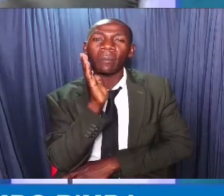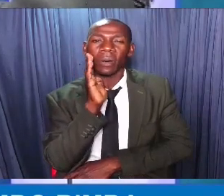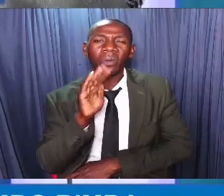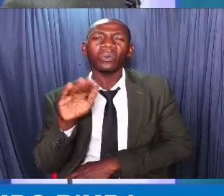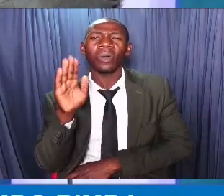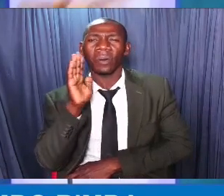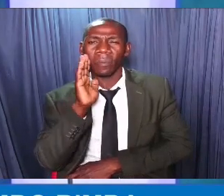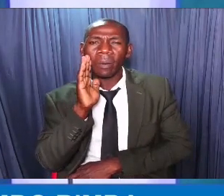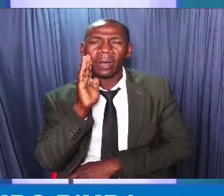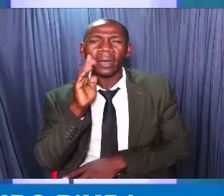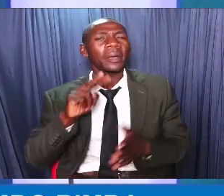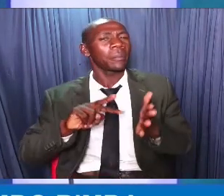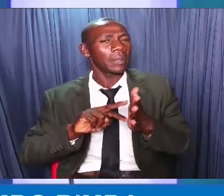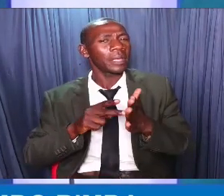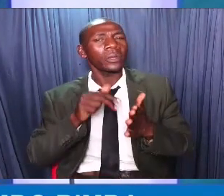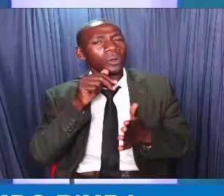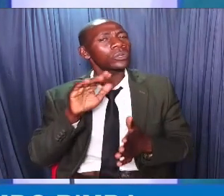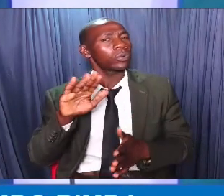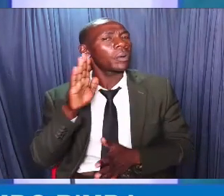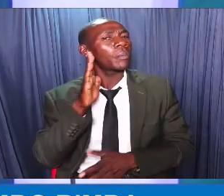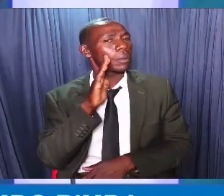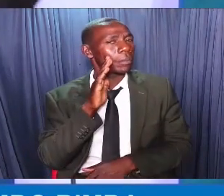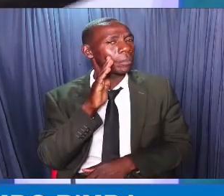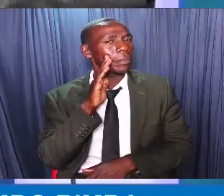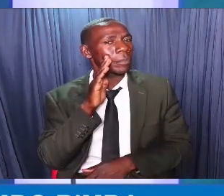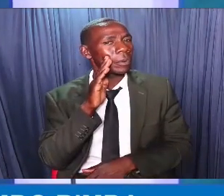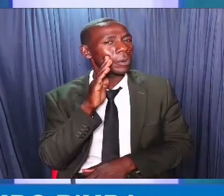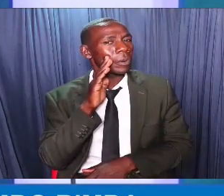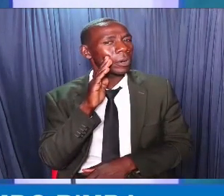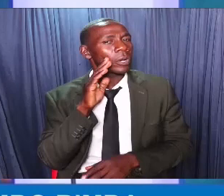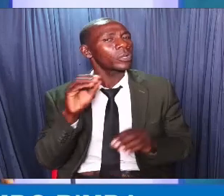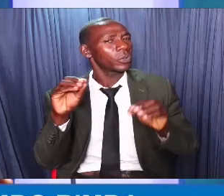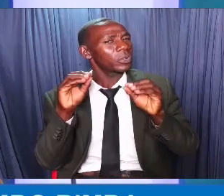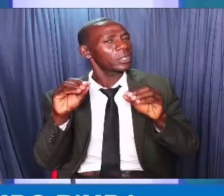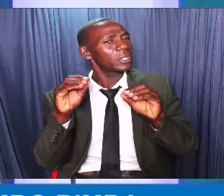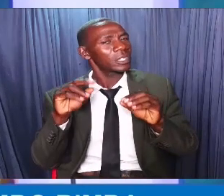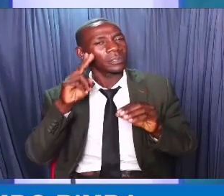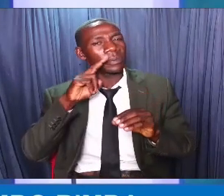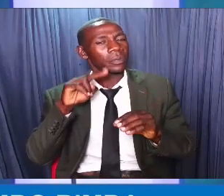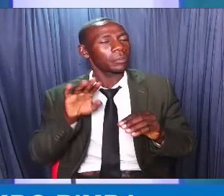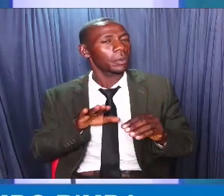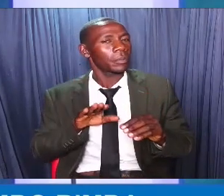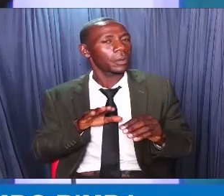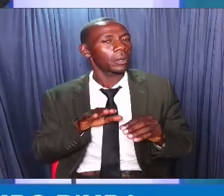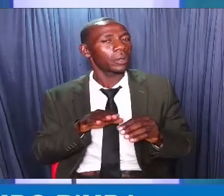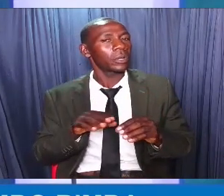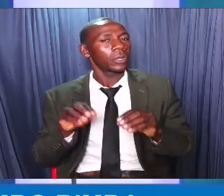your mother. Mama so it means she's not your mother, but her mother. Sasa wamfundisha huyu adharau mama. So you're teaching this lady here to despise her mother. Wamfundisha ndugu achukie mama